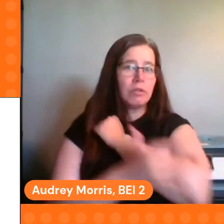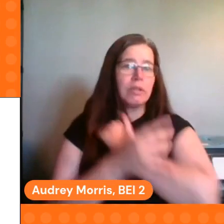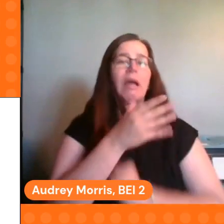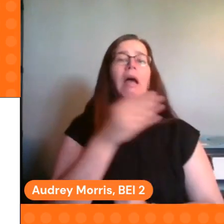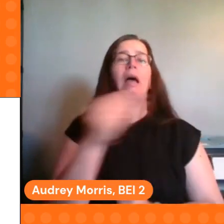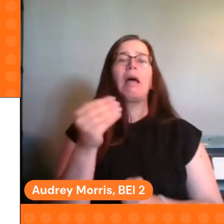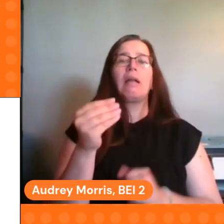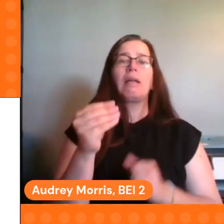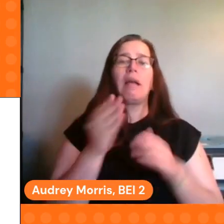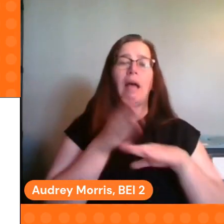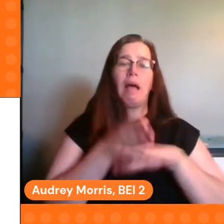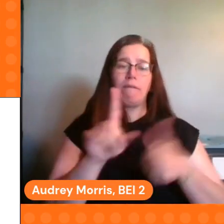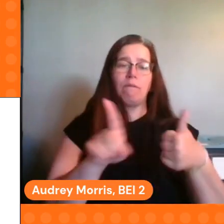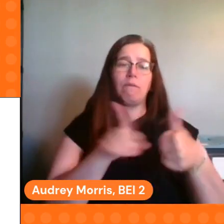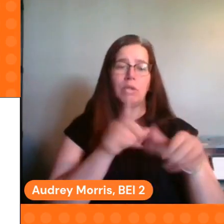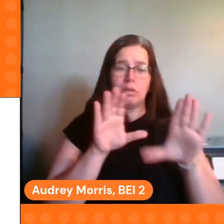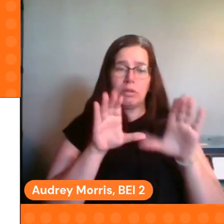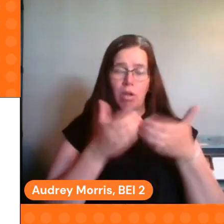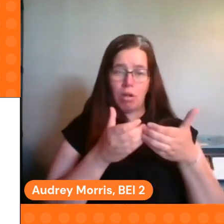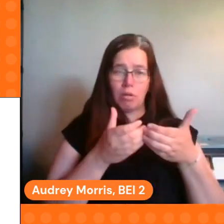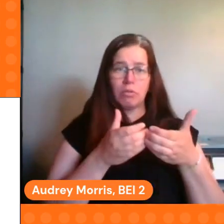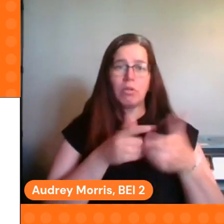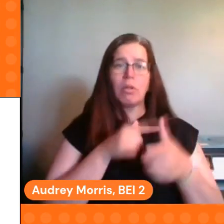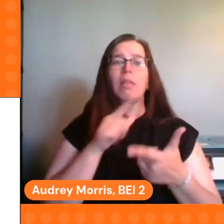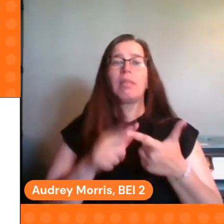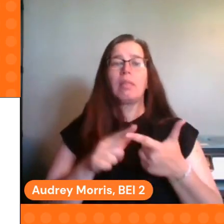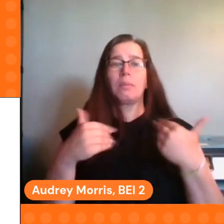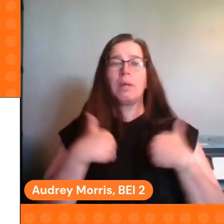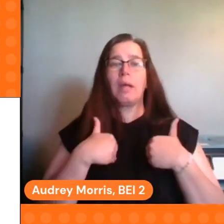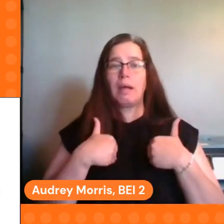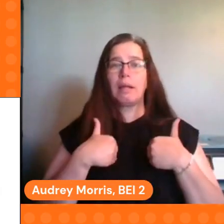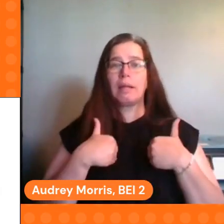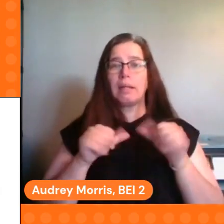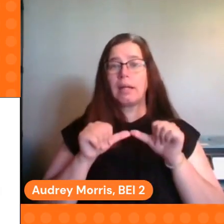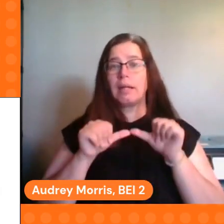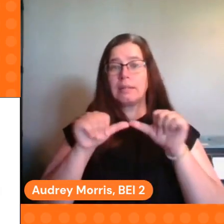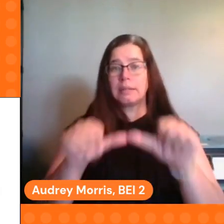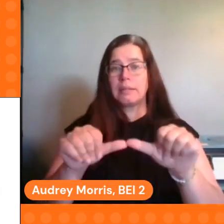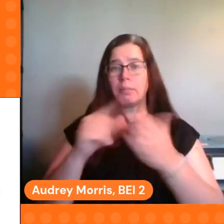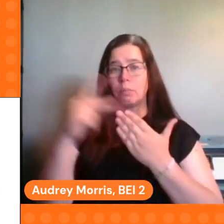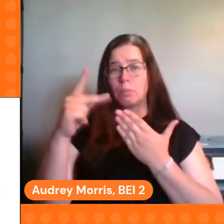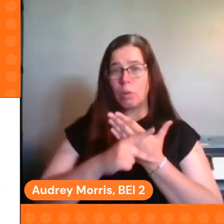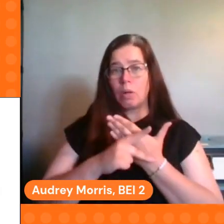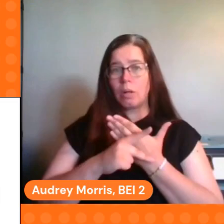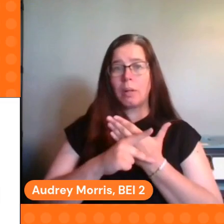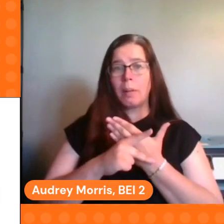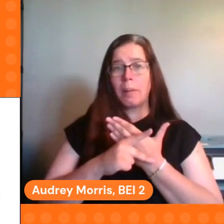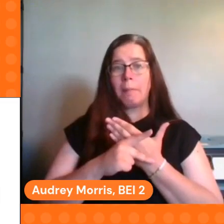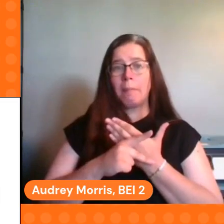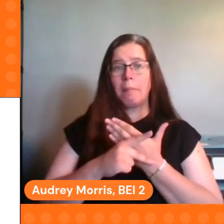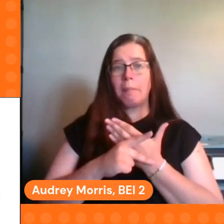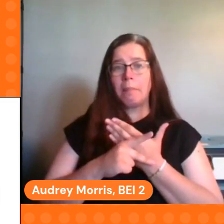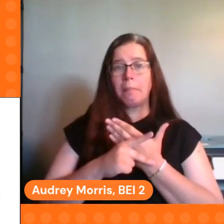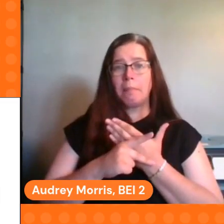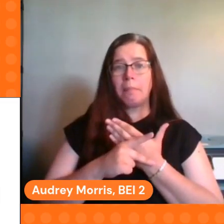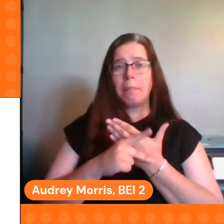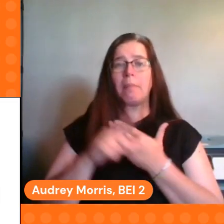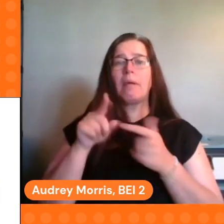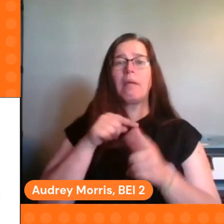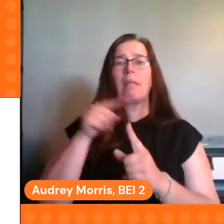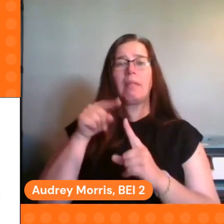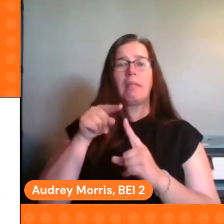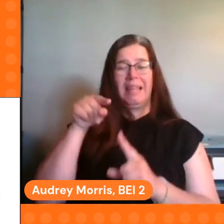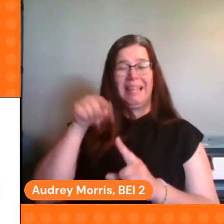that first launch, we ran a extended program in Điện Biên. So Điện Biên is one of the